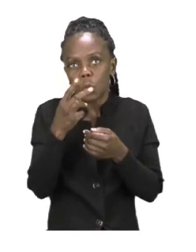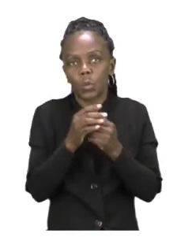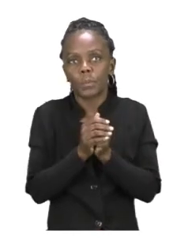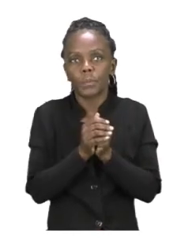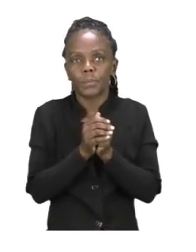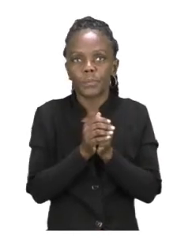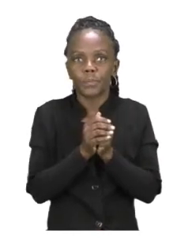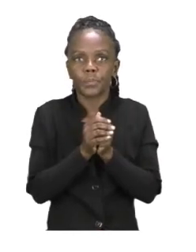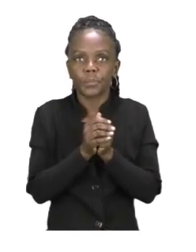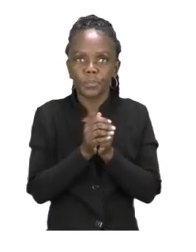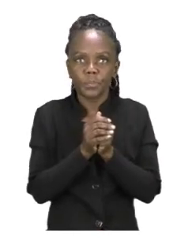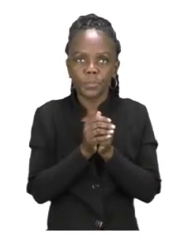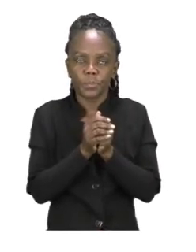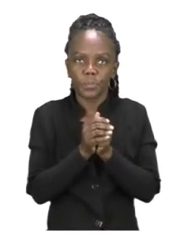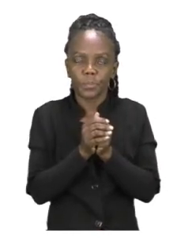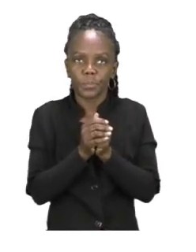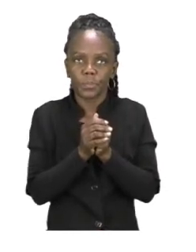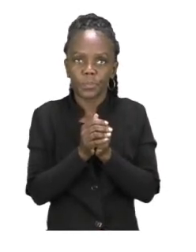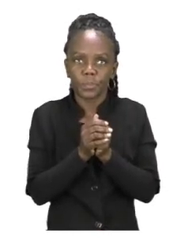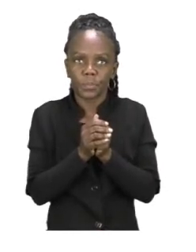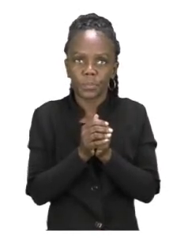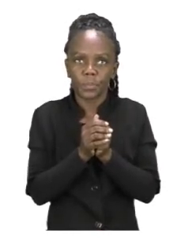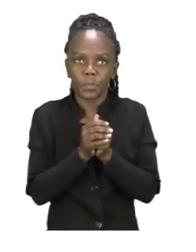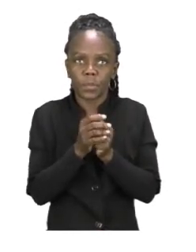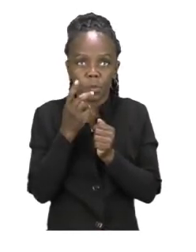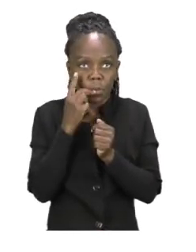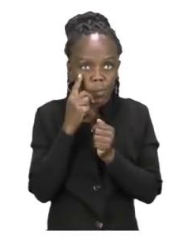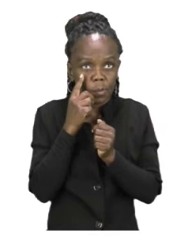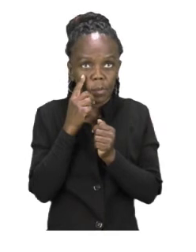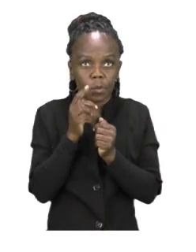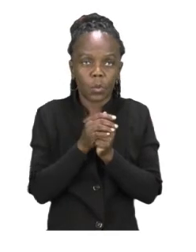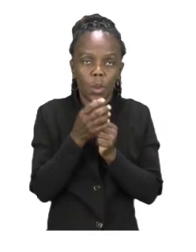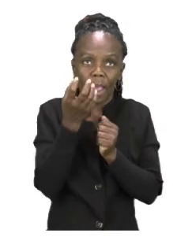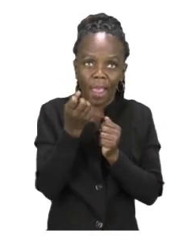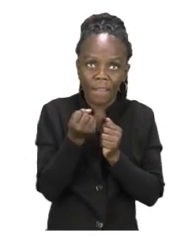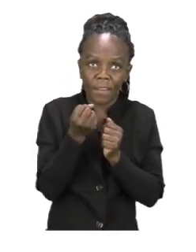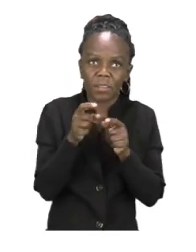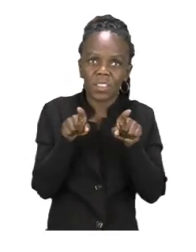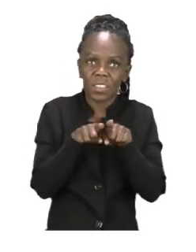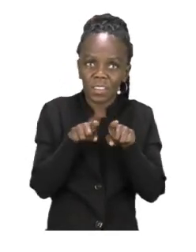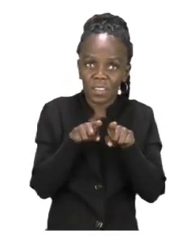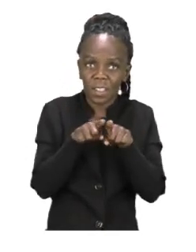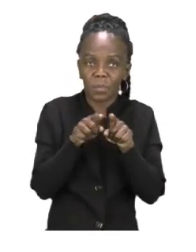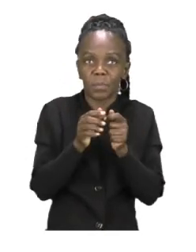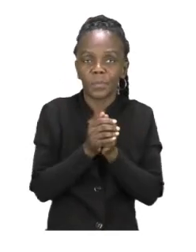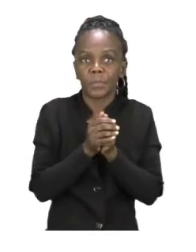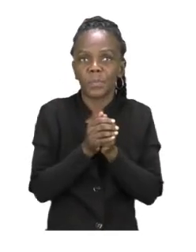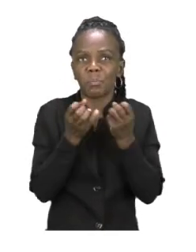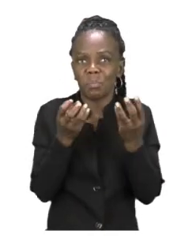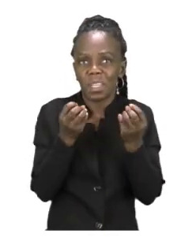On page 22, we can see that we have the same creatures, but even more of